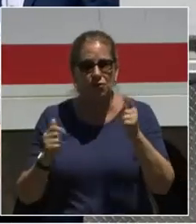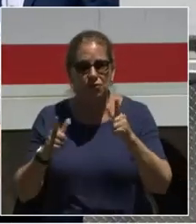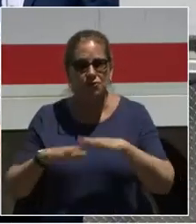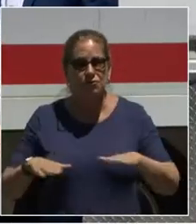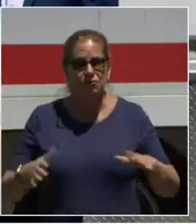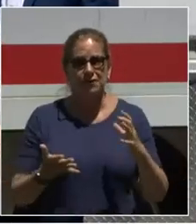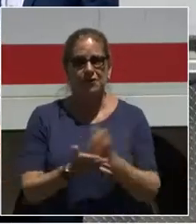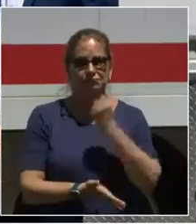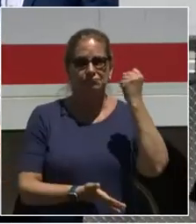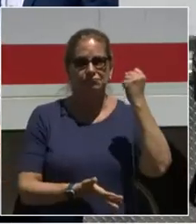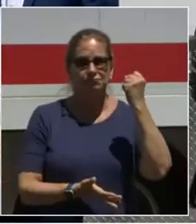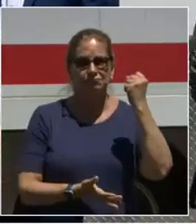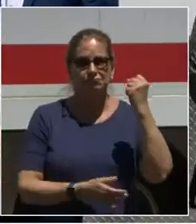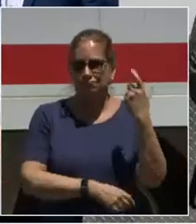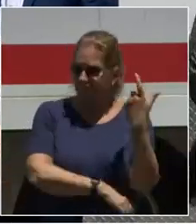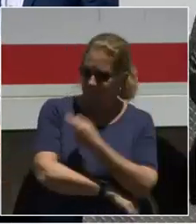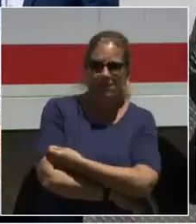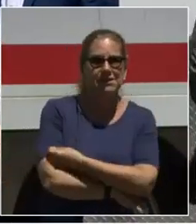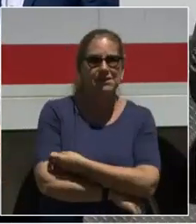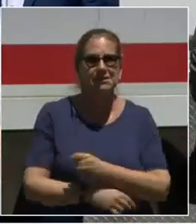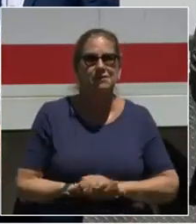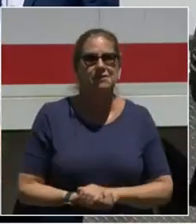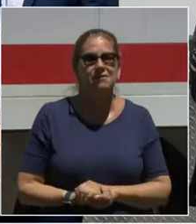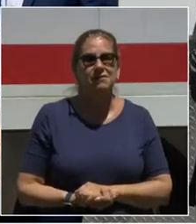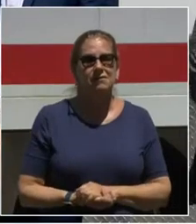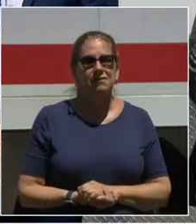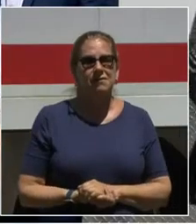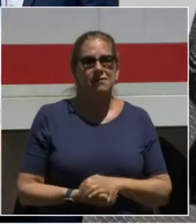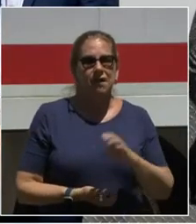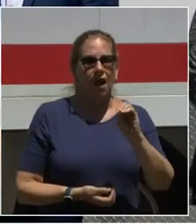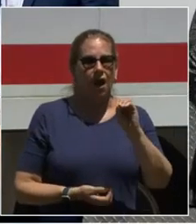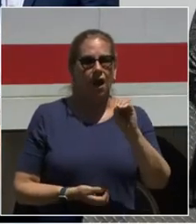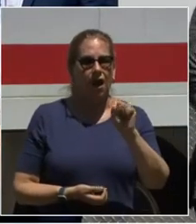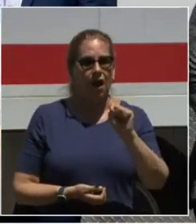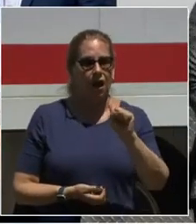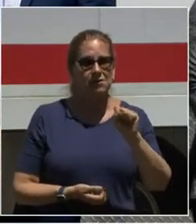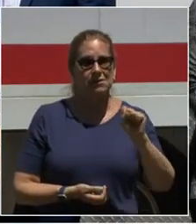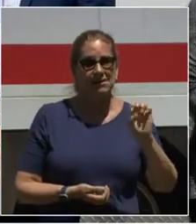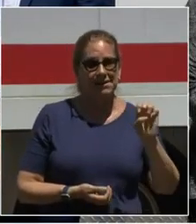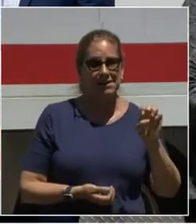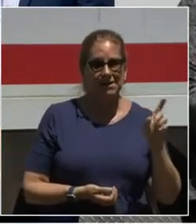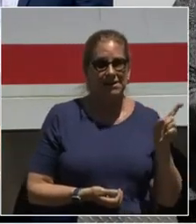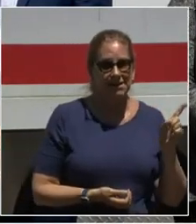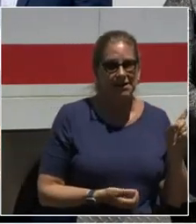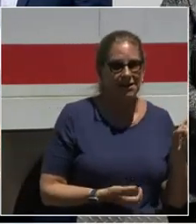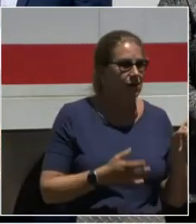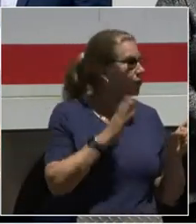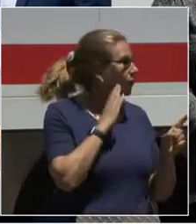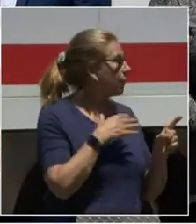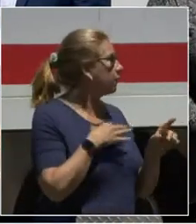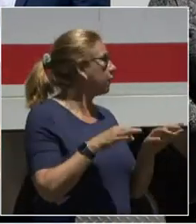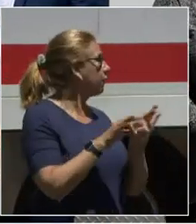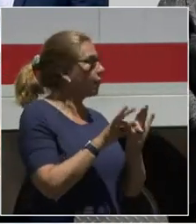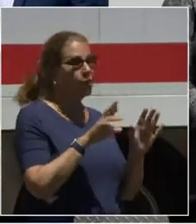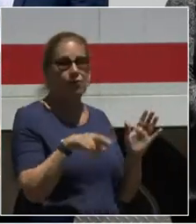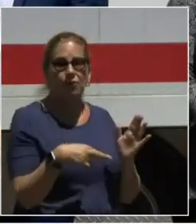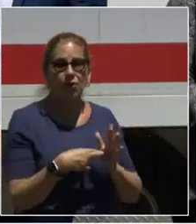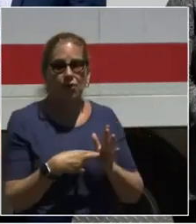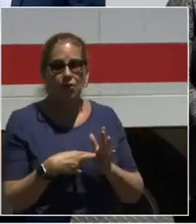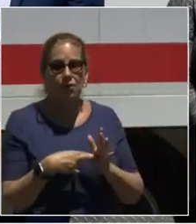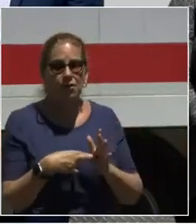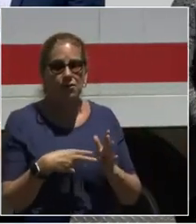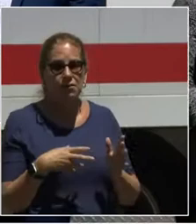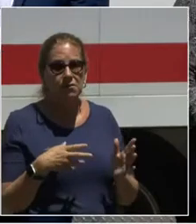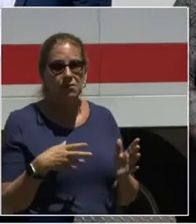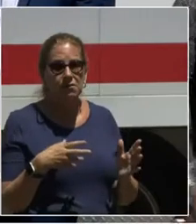as the state superintendent at OSSI, we're going to play a critical role in helping everyone do their homework assignment. You have heard everything from